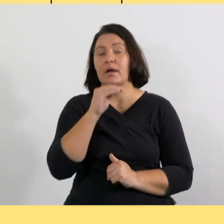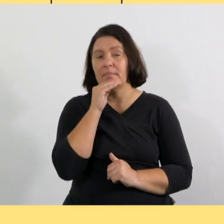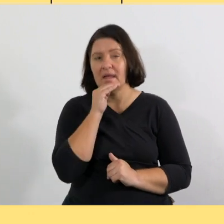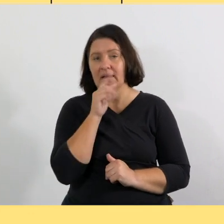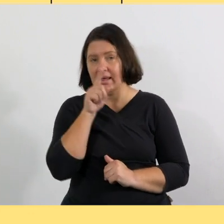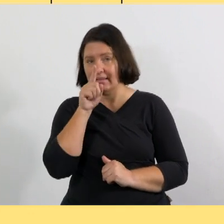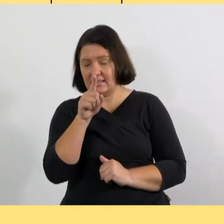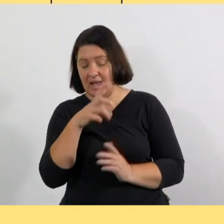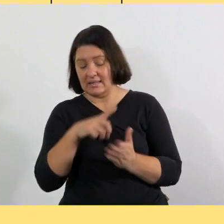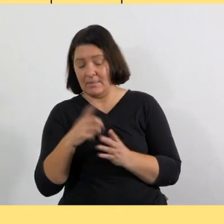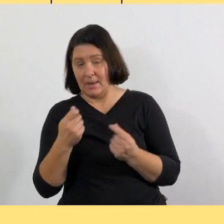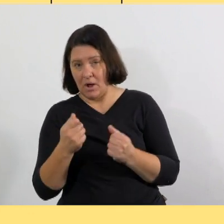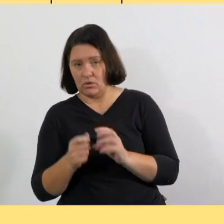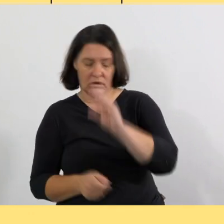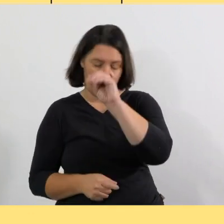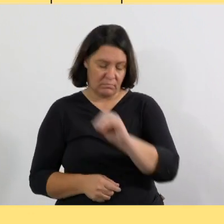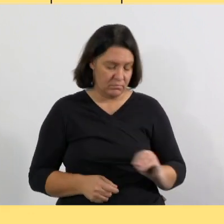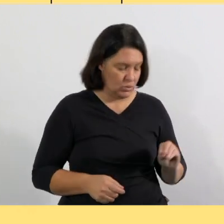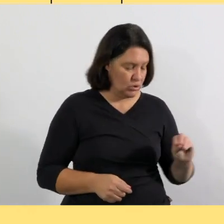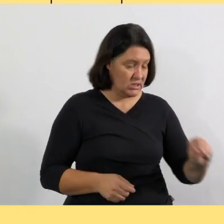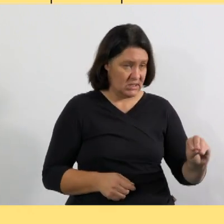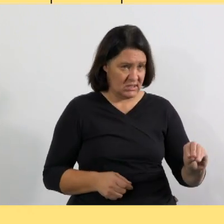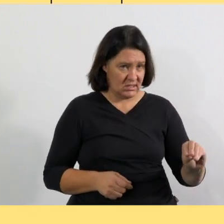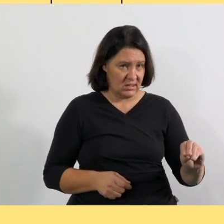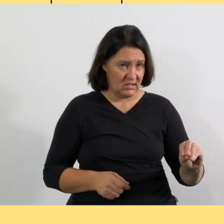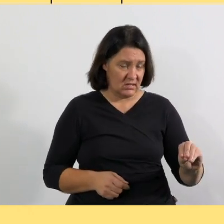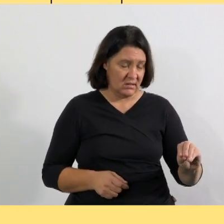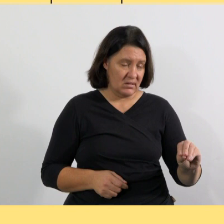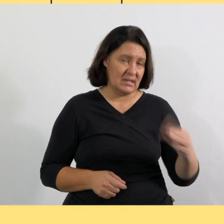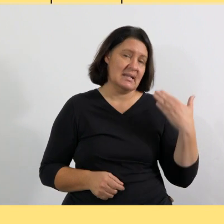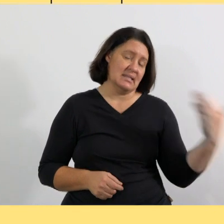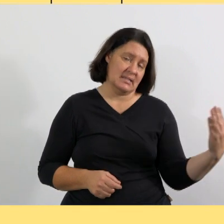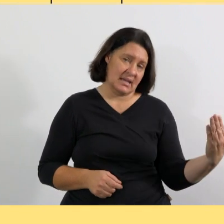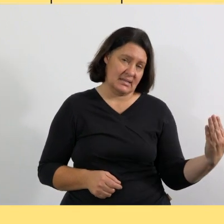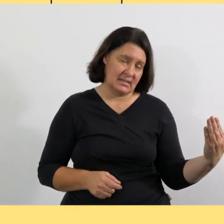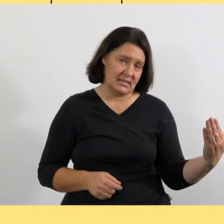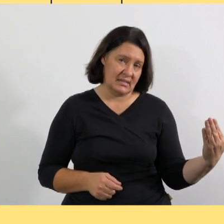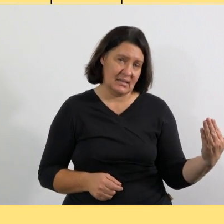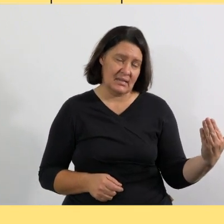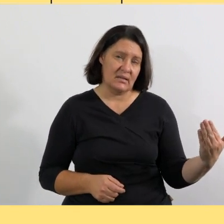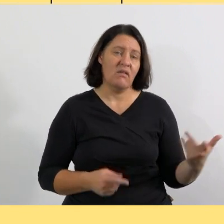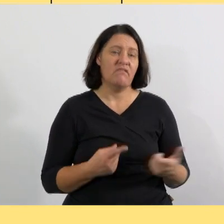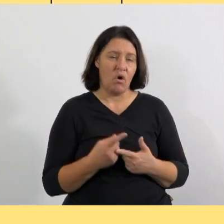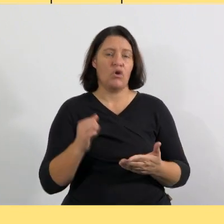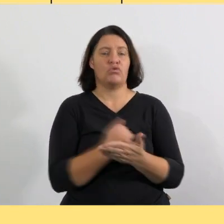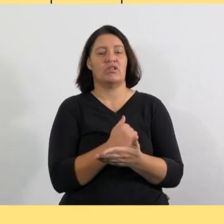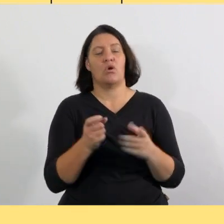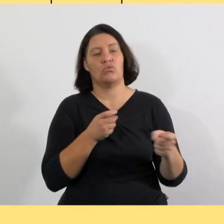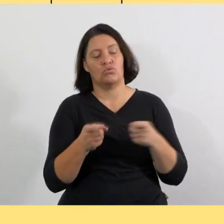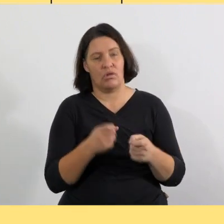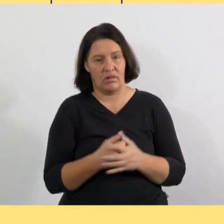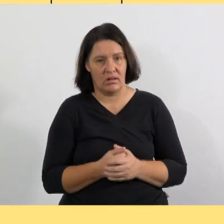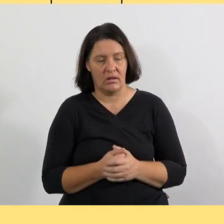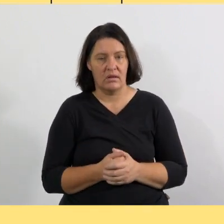means I'll take the debit amount and I will bring it to the debit side of my